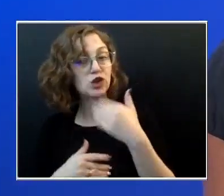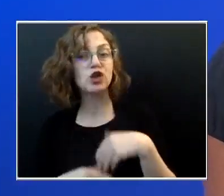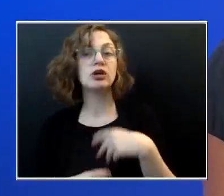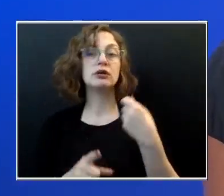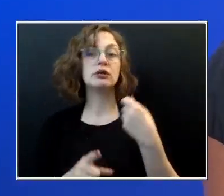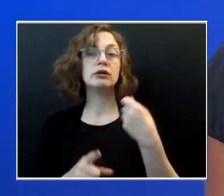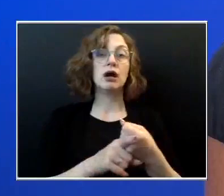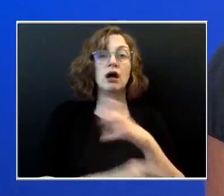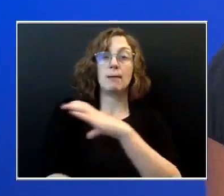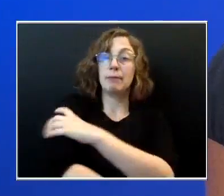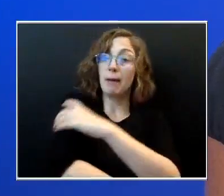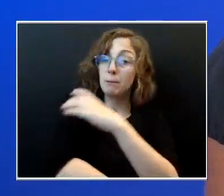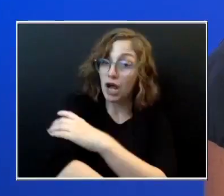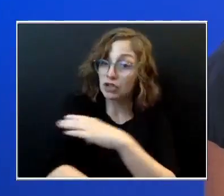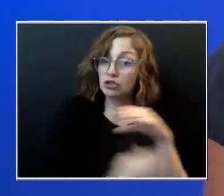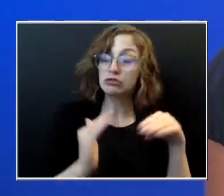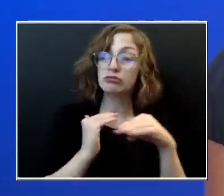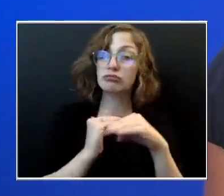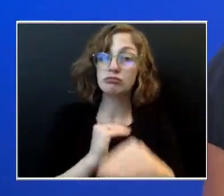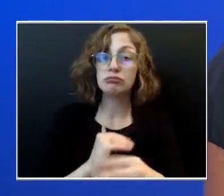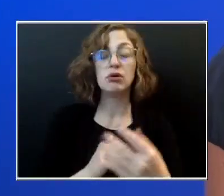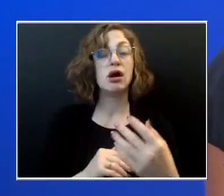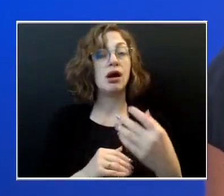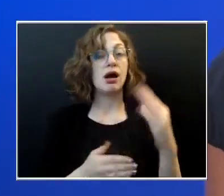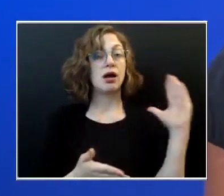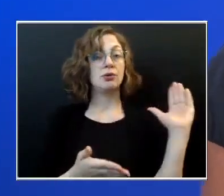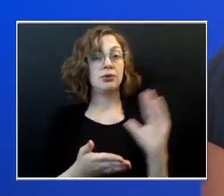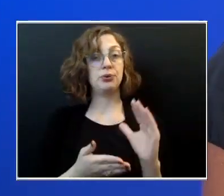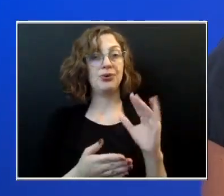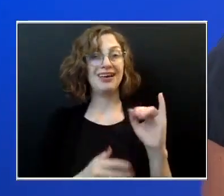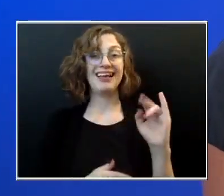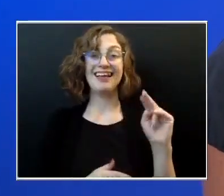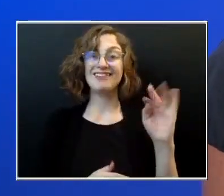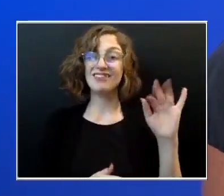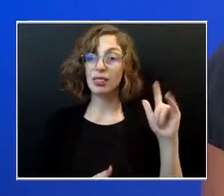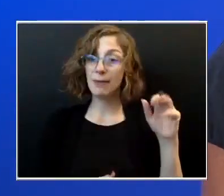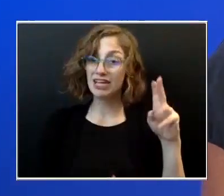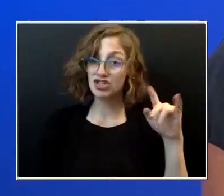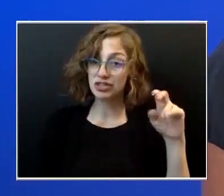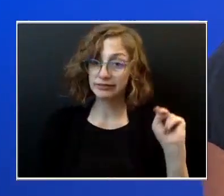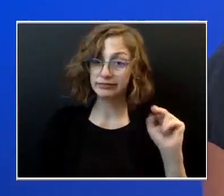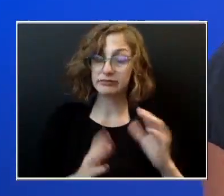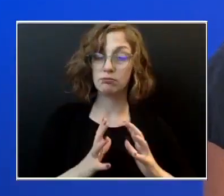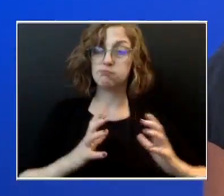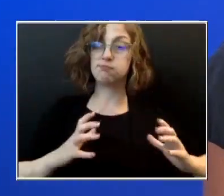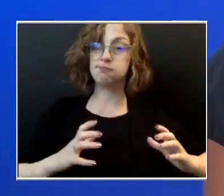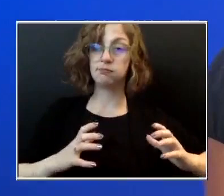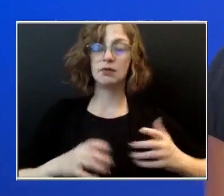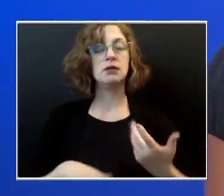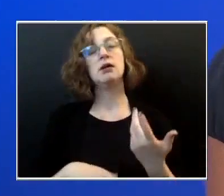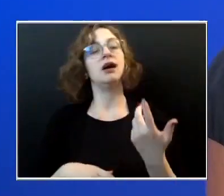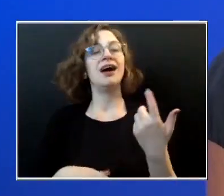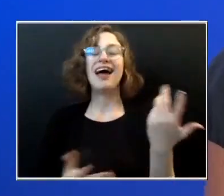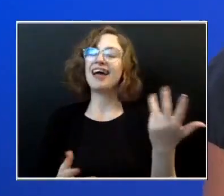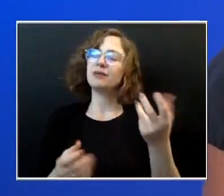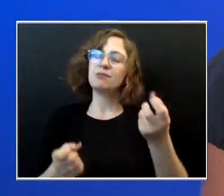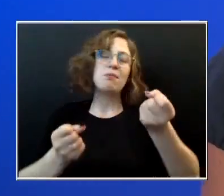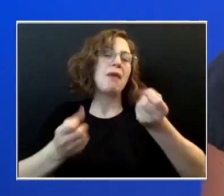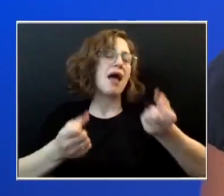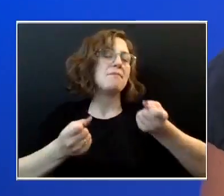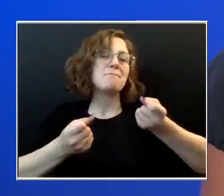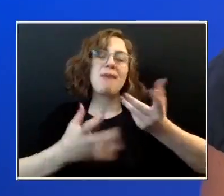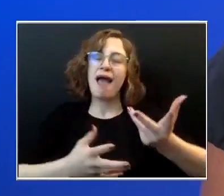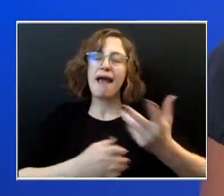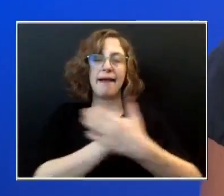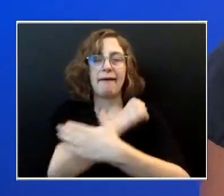idea. Actually, heat therapy is an ancient practice, from Roman baths to thermal spas in Scandinavian countries. This has been something